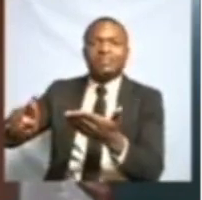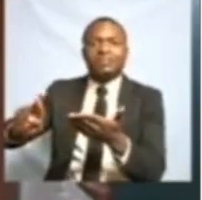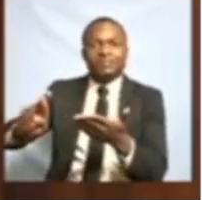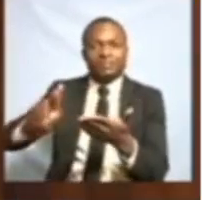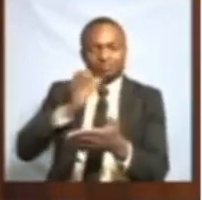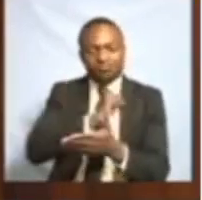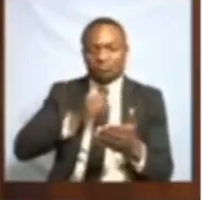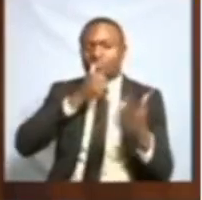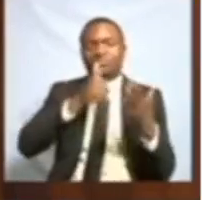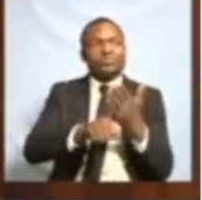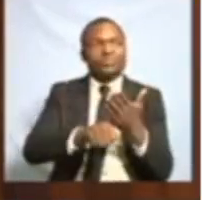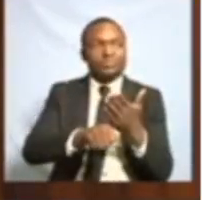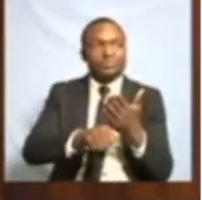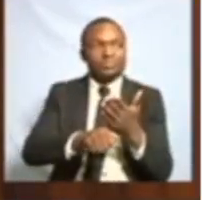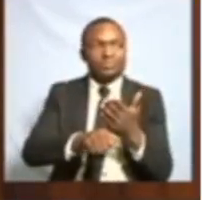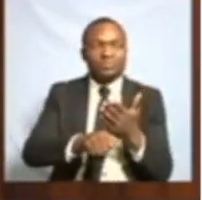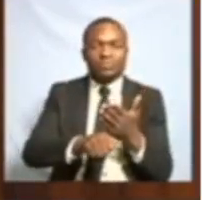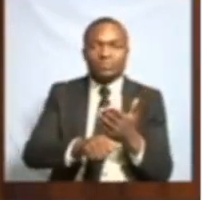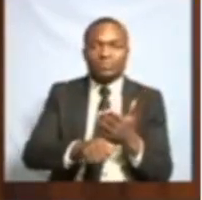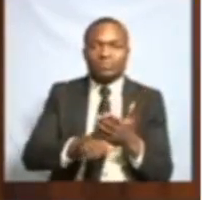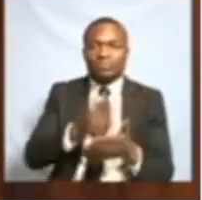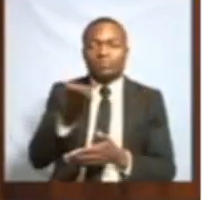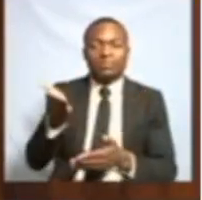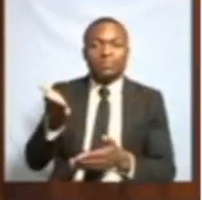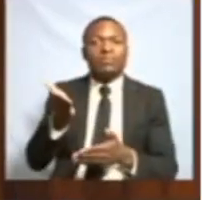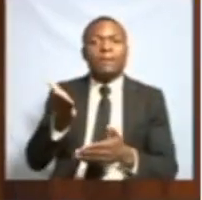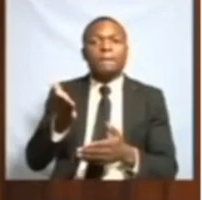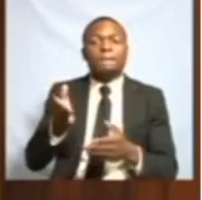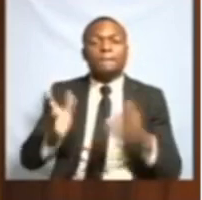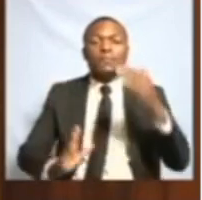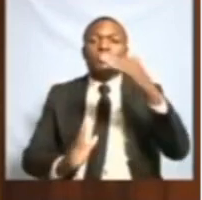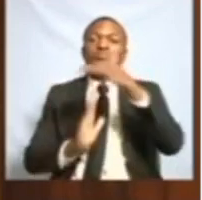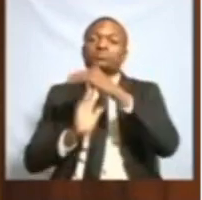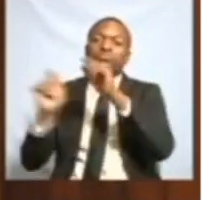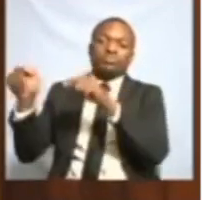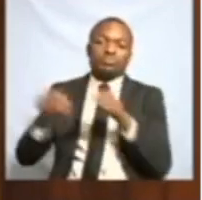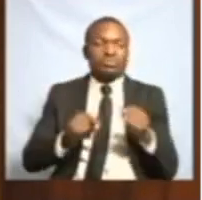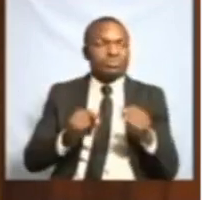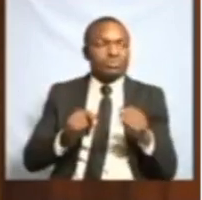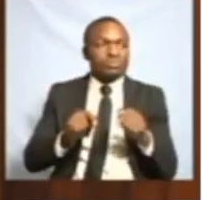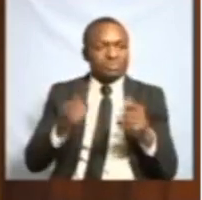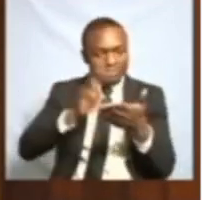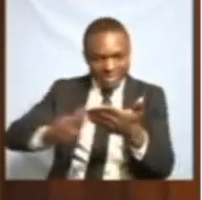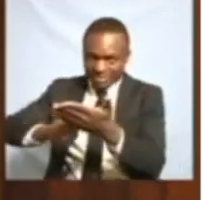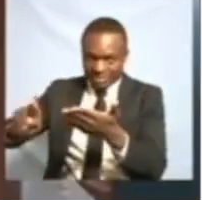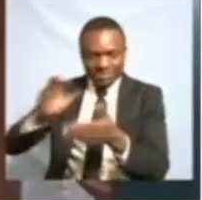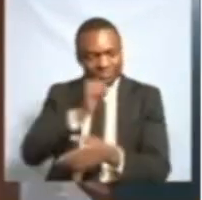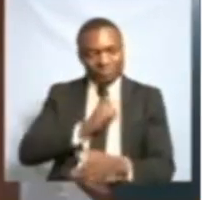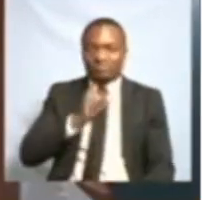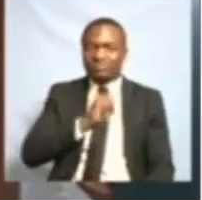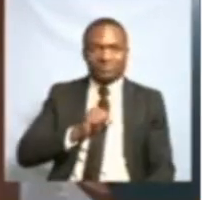Madam Speaker, I was actually more or less tricked into coming here. I thought. Read the apology.